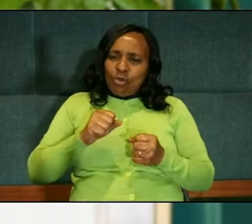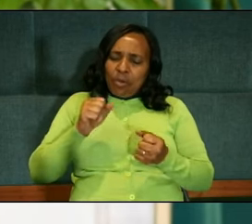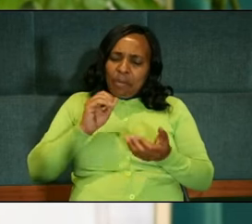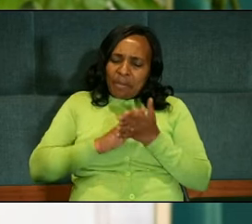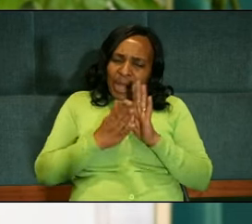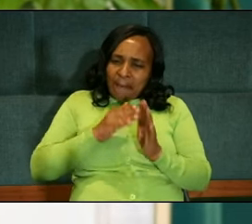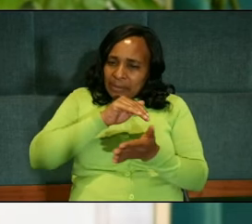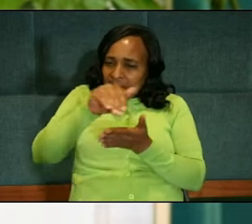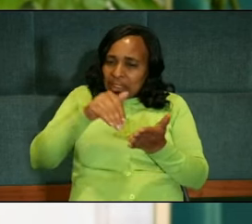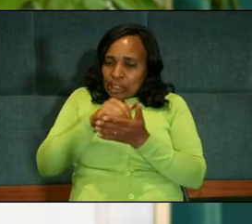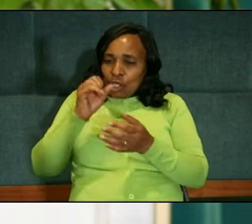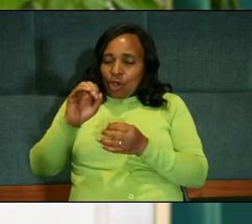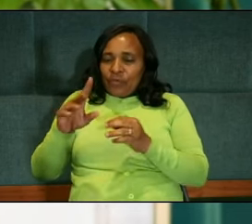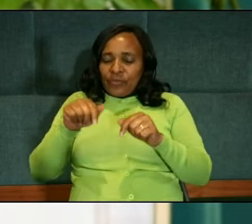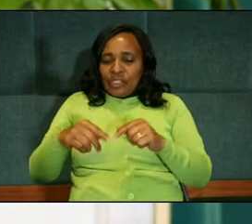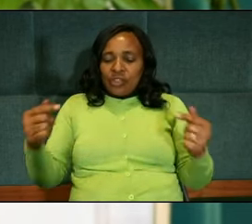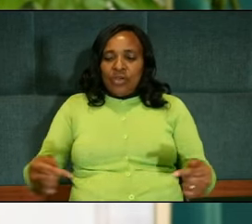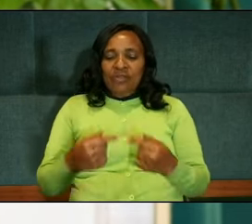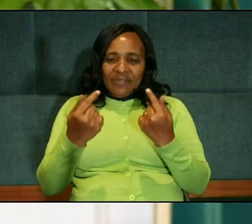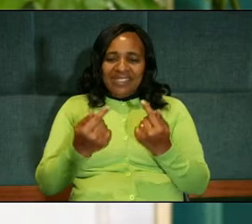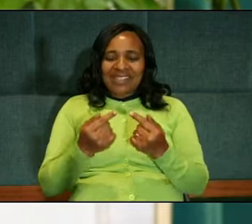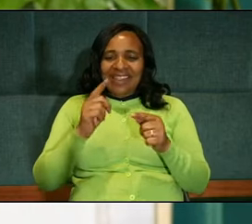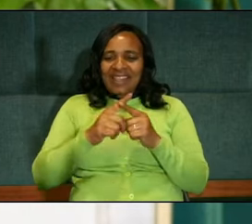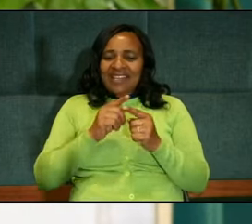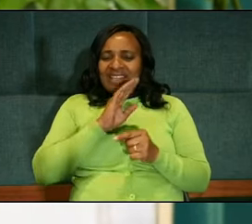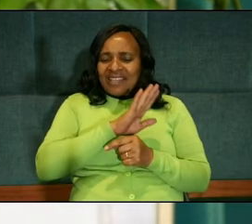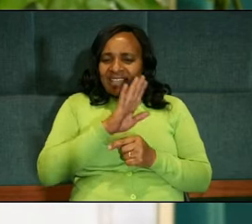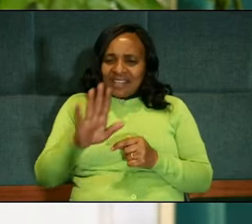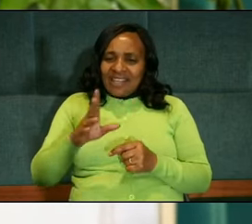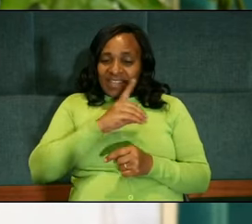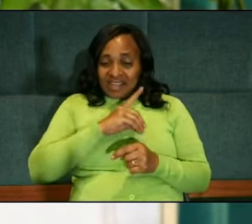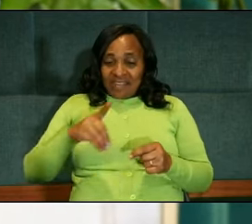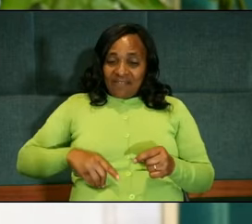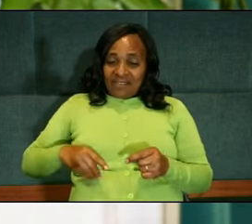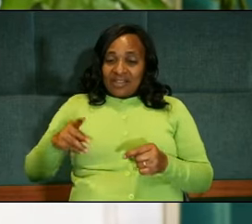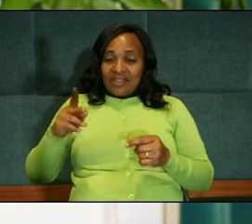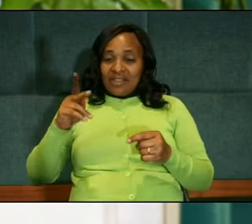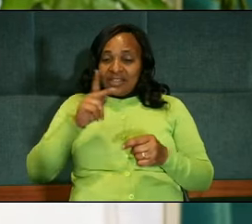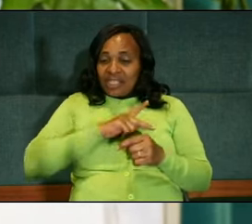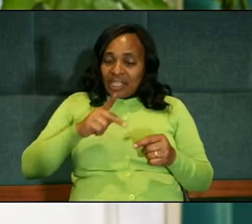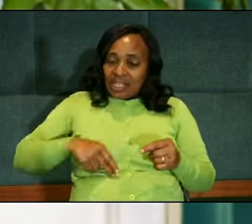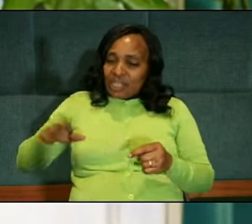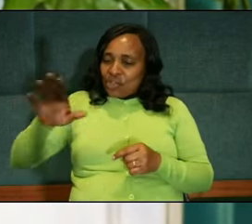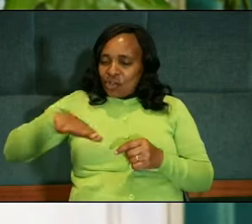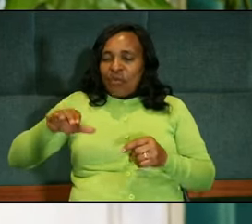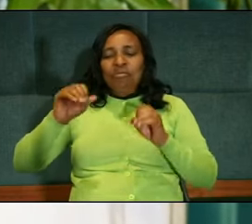of this conflict. And his popularity in his kingdom, my goodness,